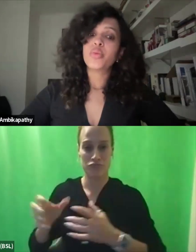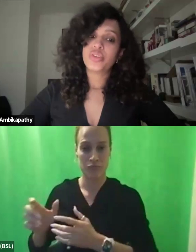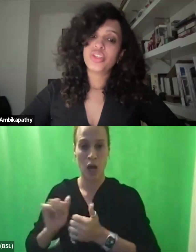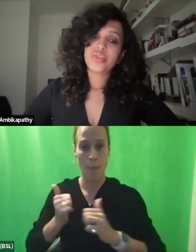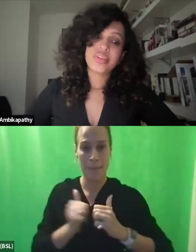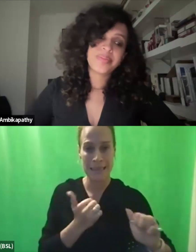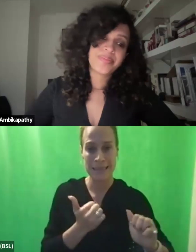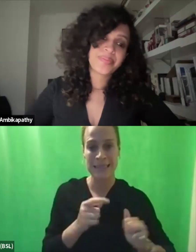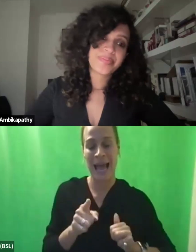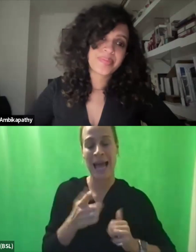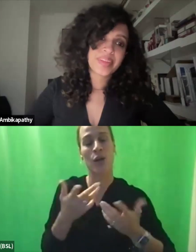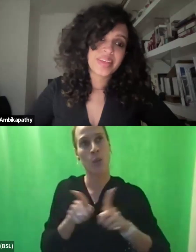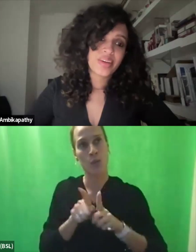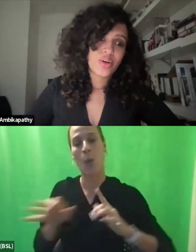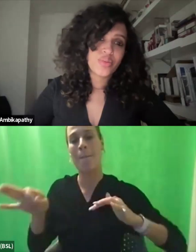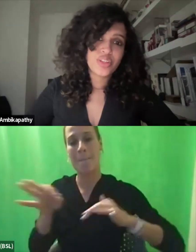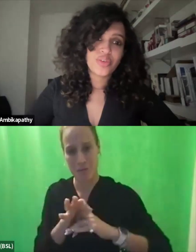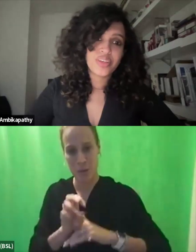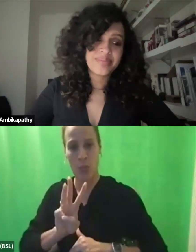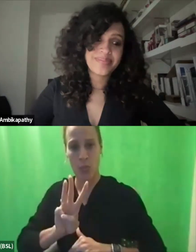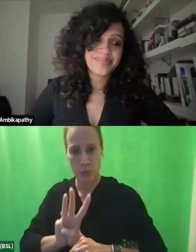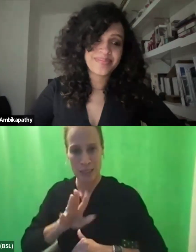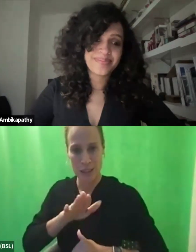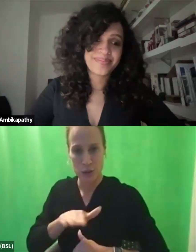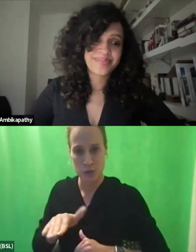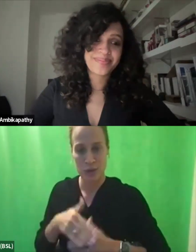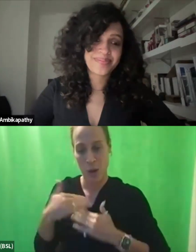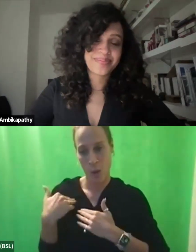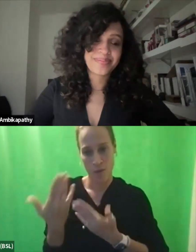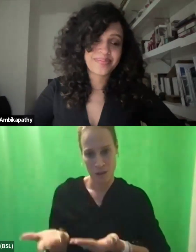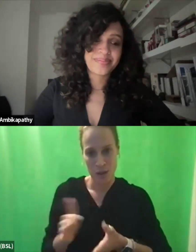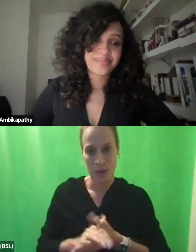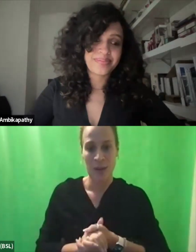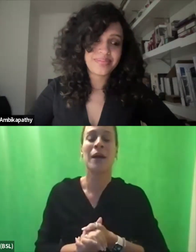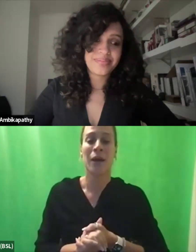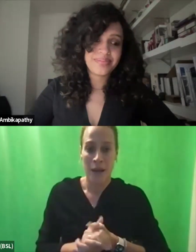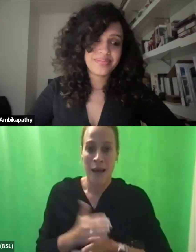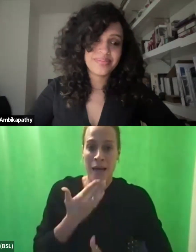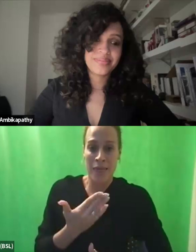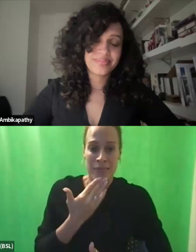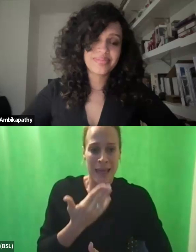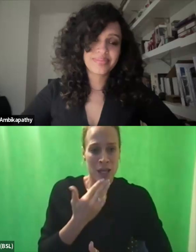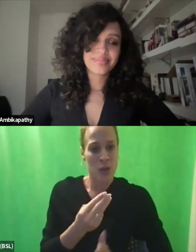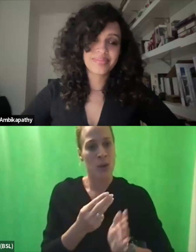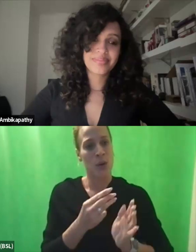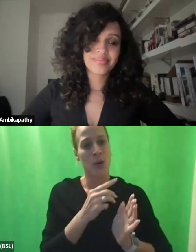married with 3 children. Over to you, Henri. Thank you so much, Janani. Good evening,